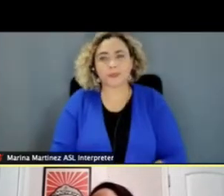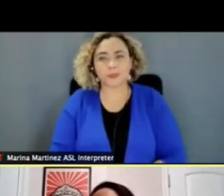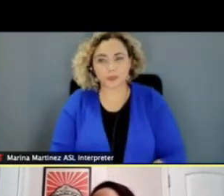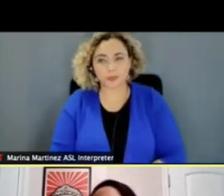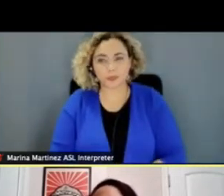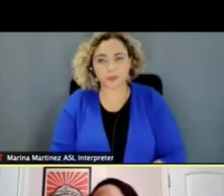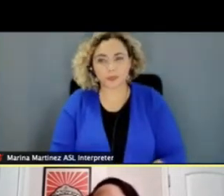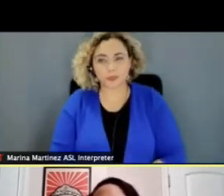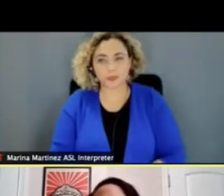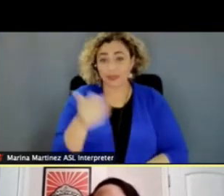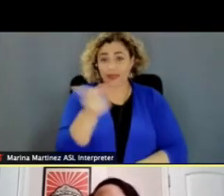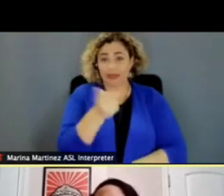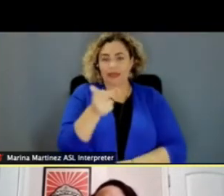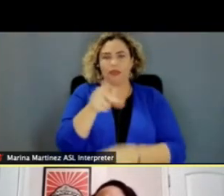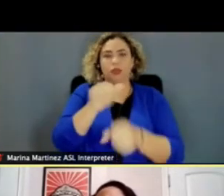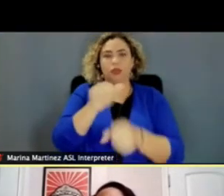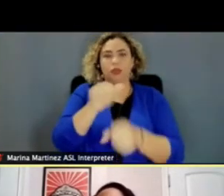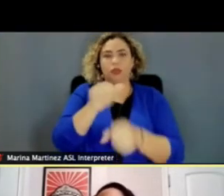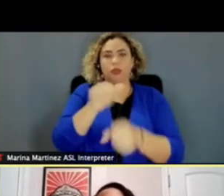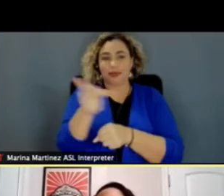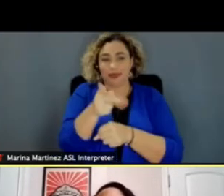So these works,